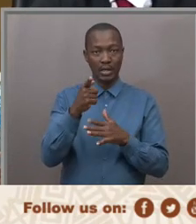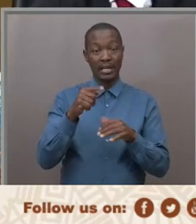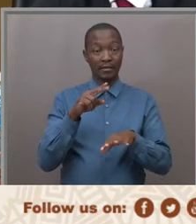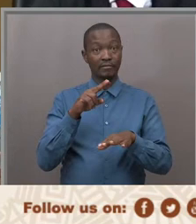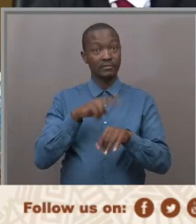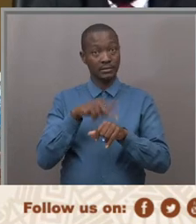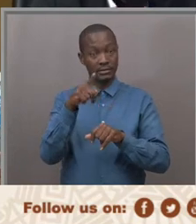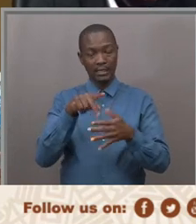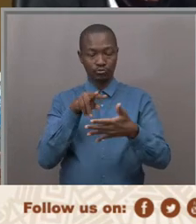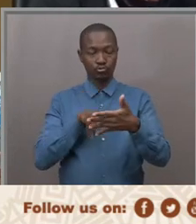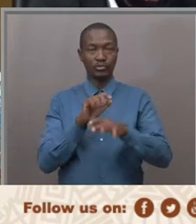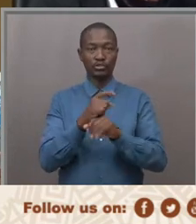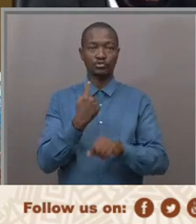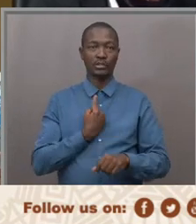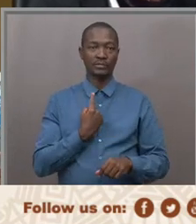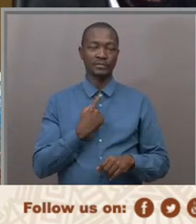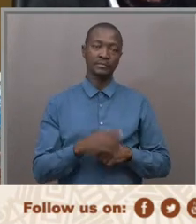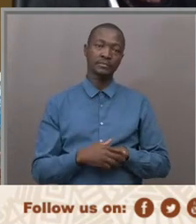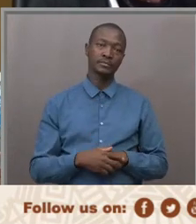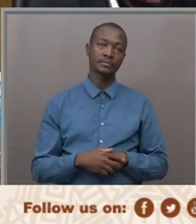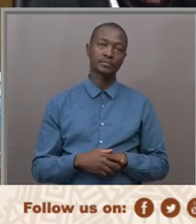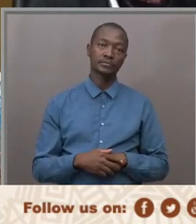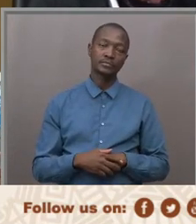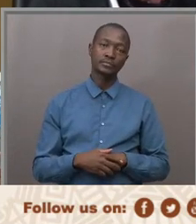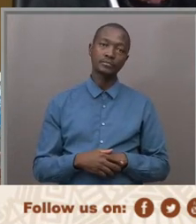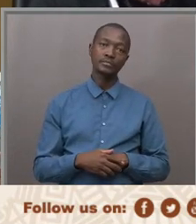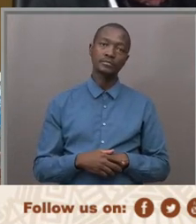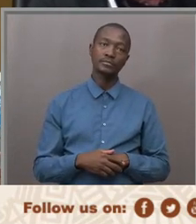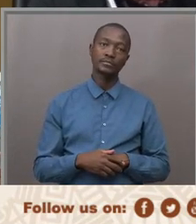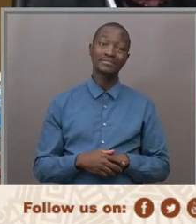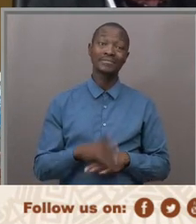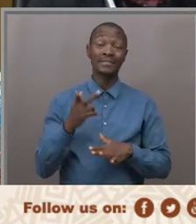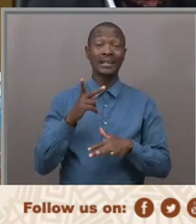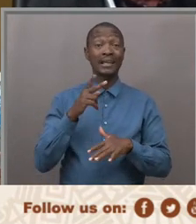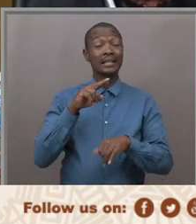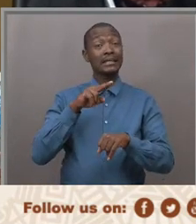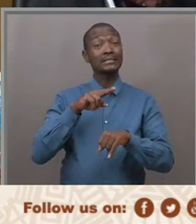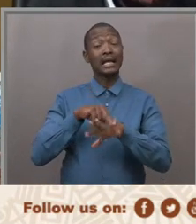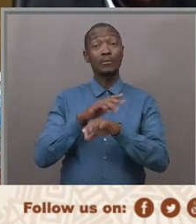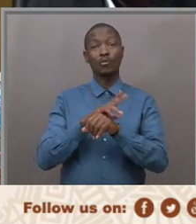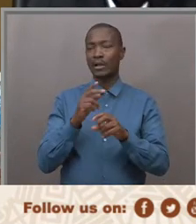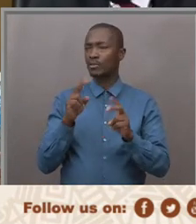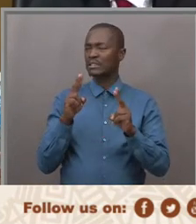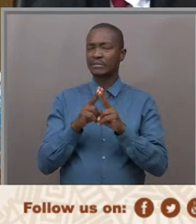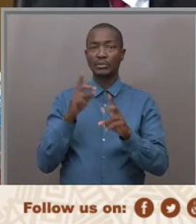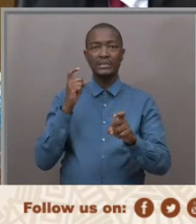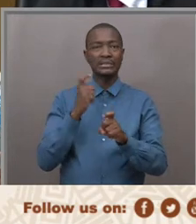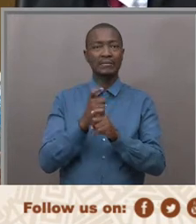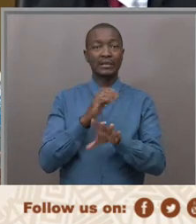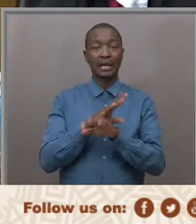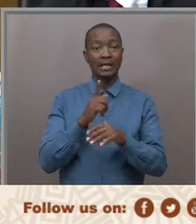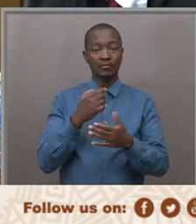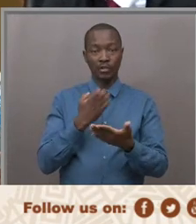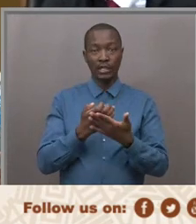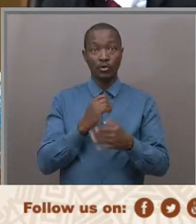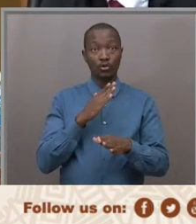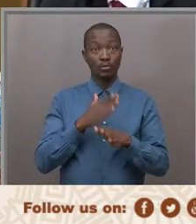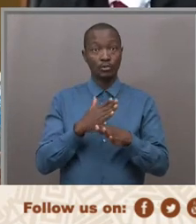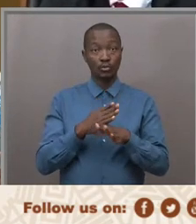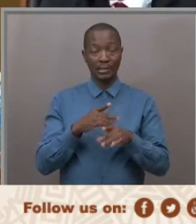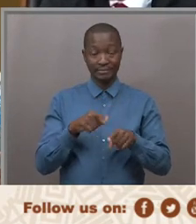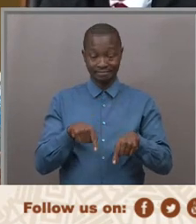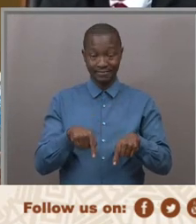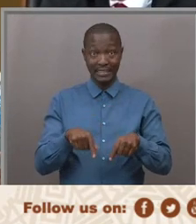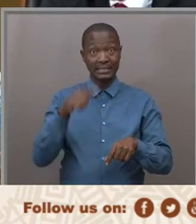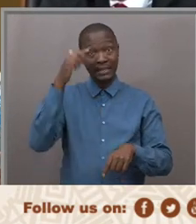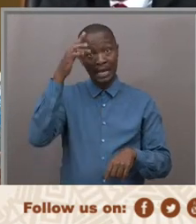through it. In the period when it has been so difficult for the economy to function, this government has